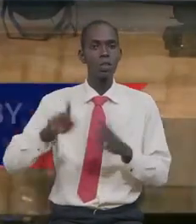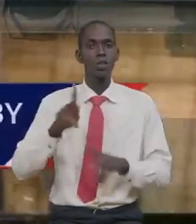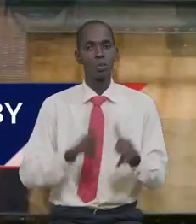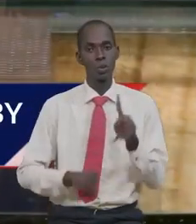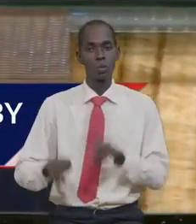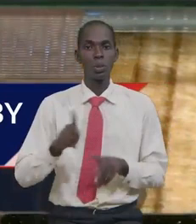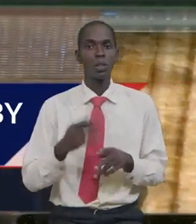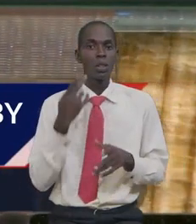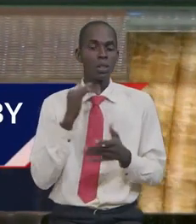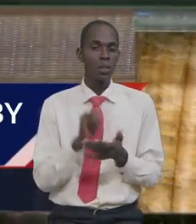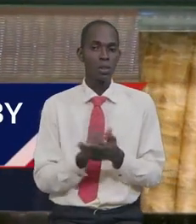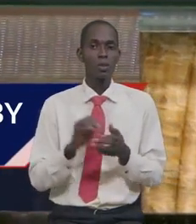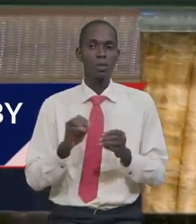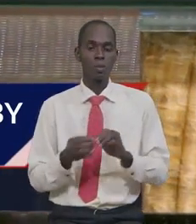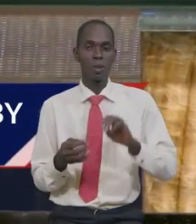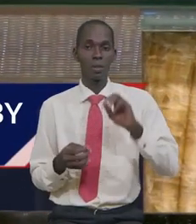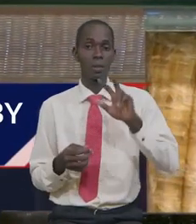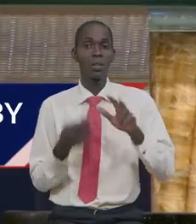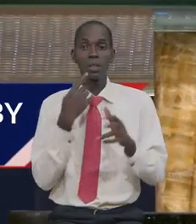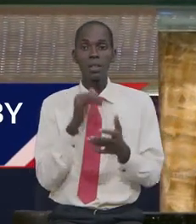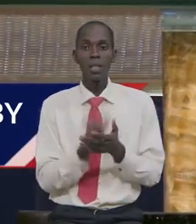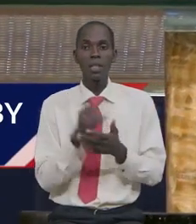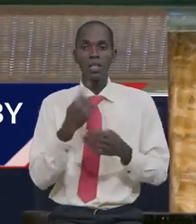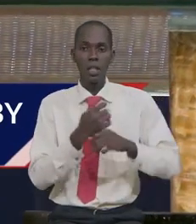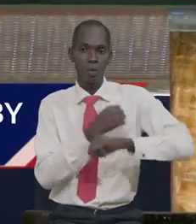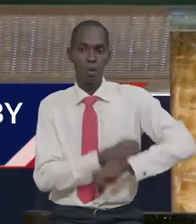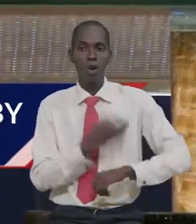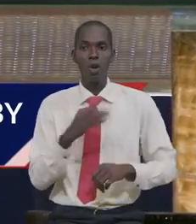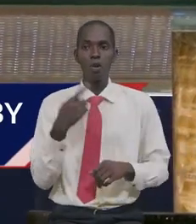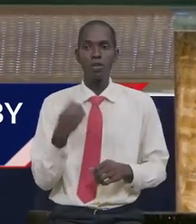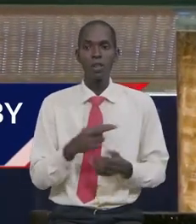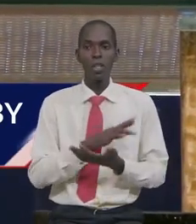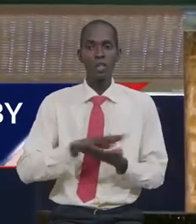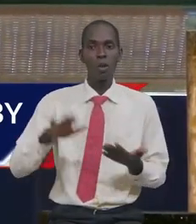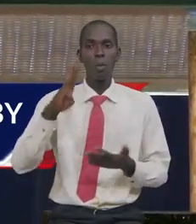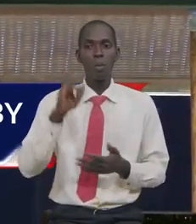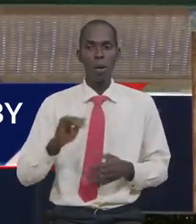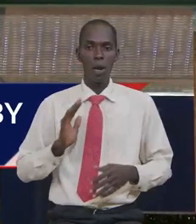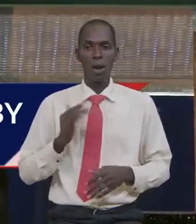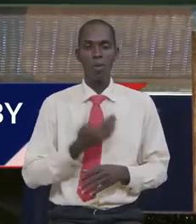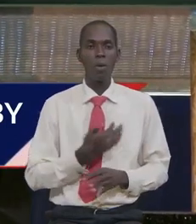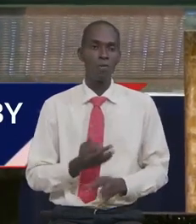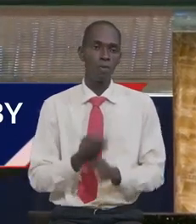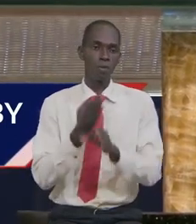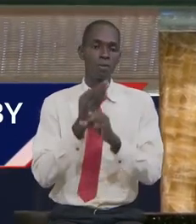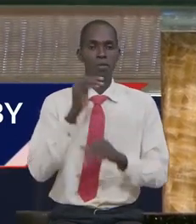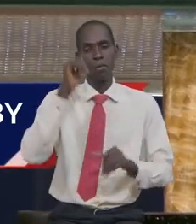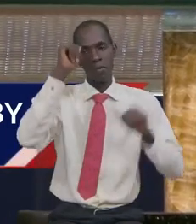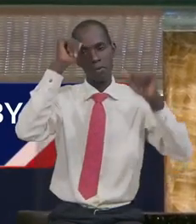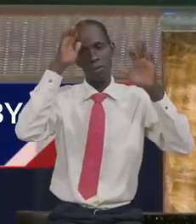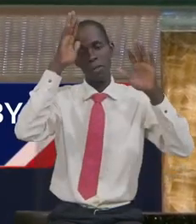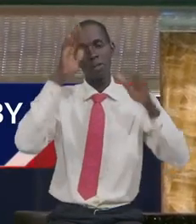the preservation of the righteous by our faithful Father. He's watching over us. He's giving